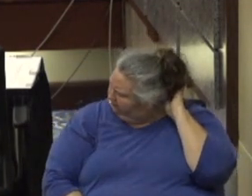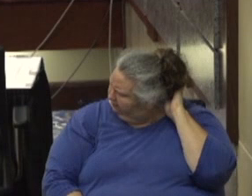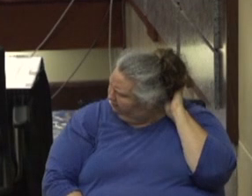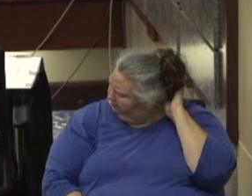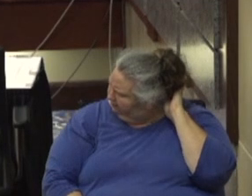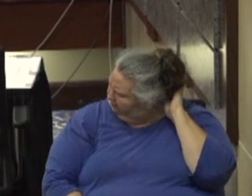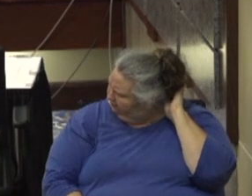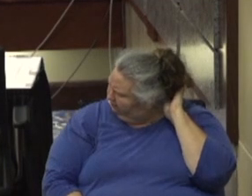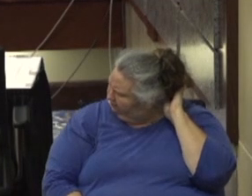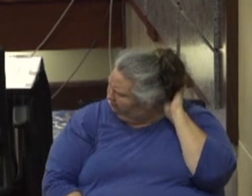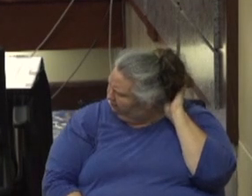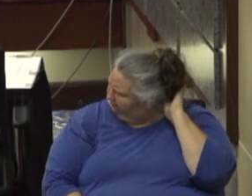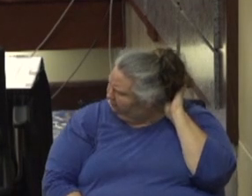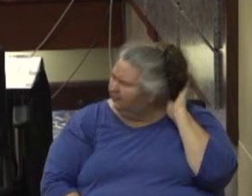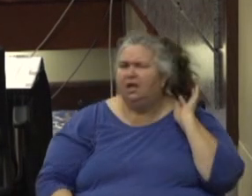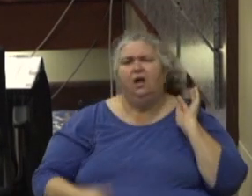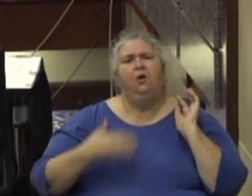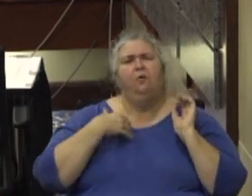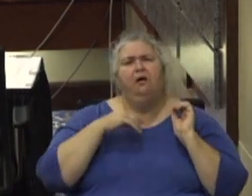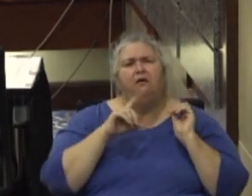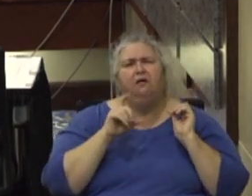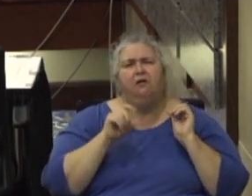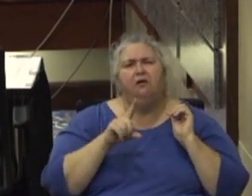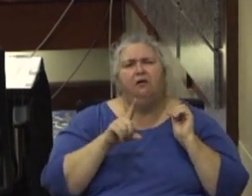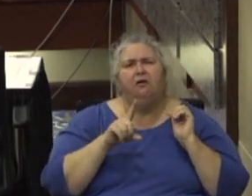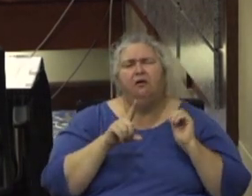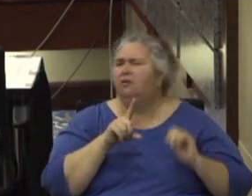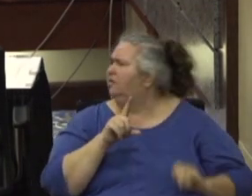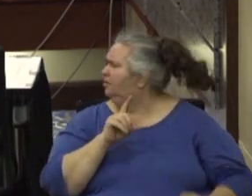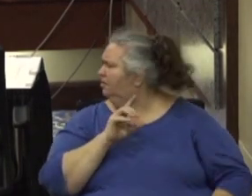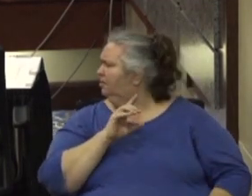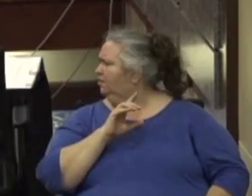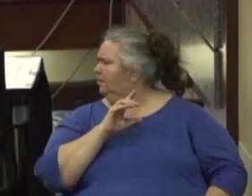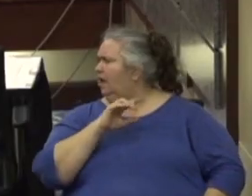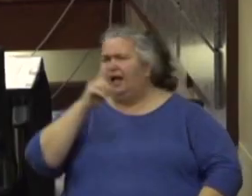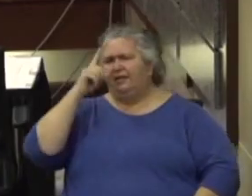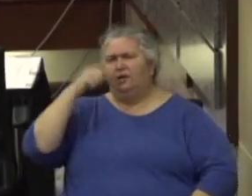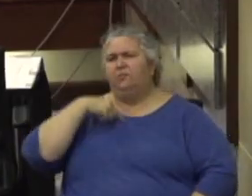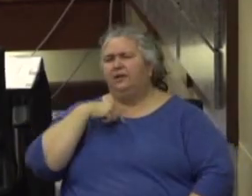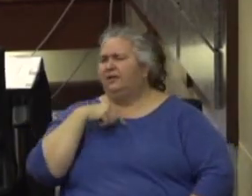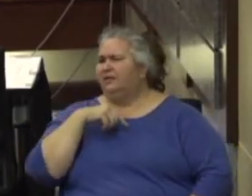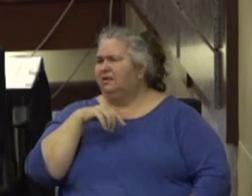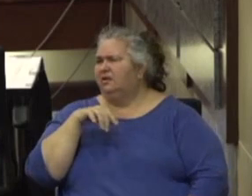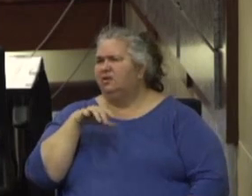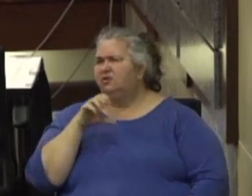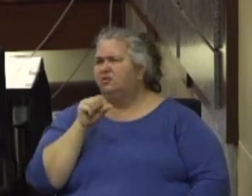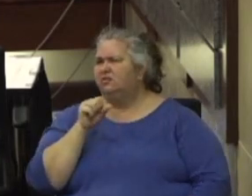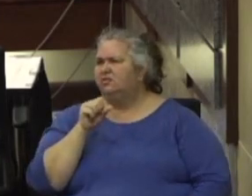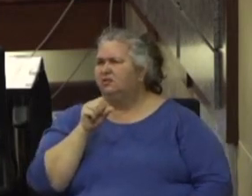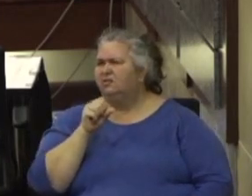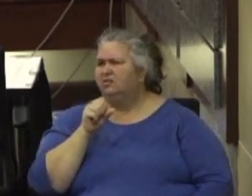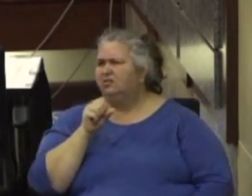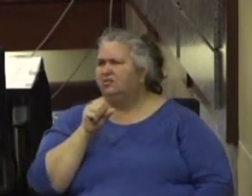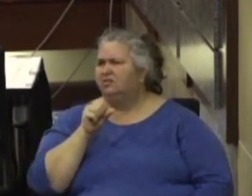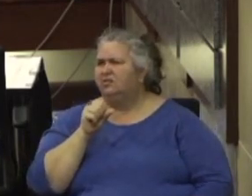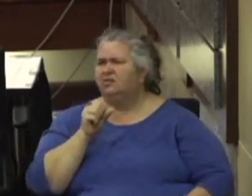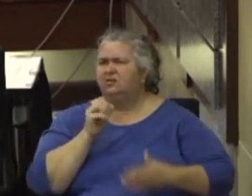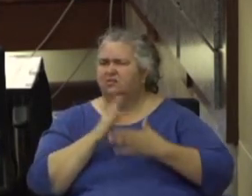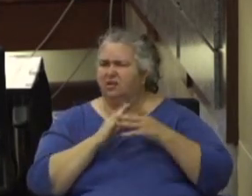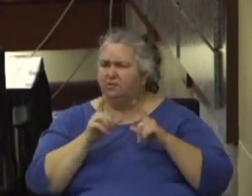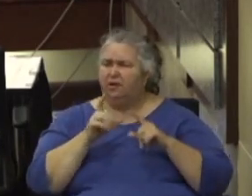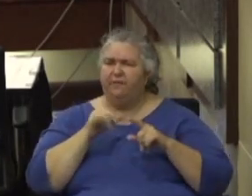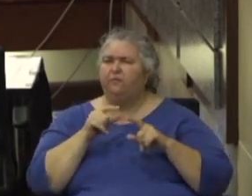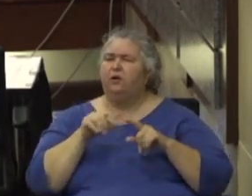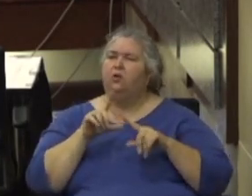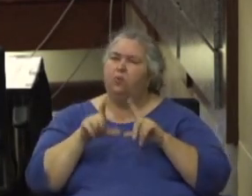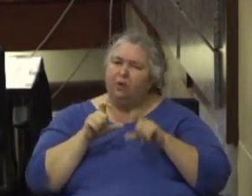for questions on this, Mayor, or I think do we could wanna take move a on to few, the next one? we could take a few very specific questions, but if we take a lot of questions on each one,